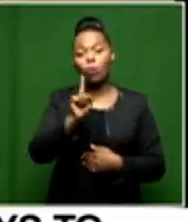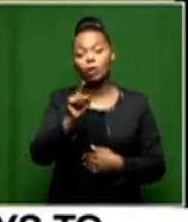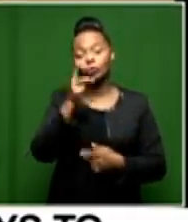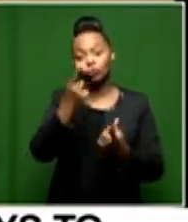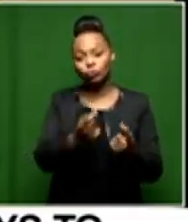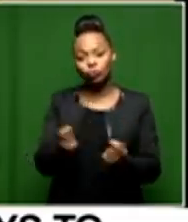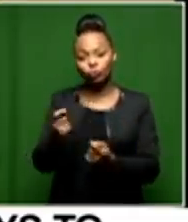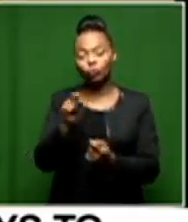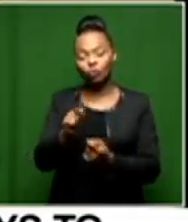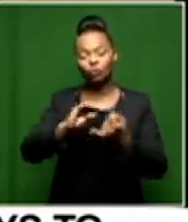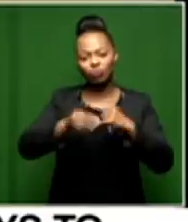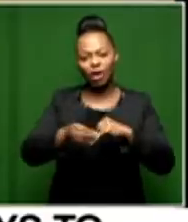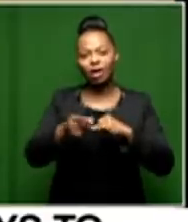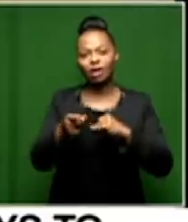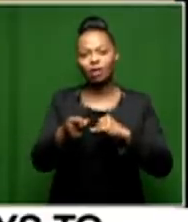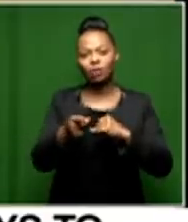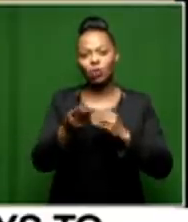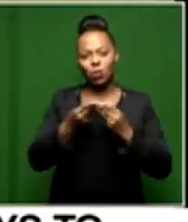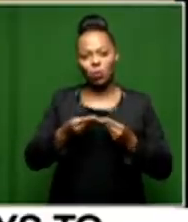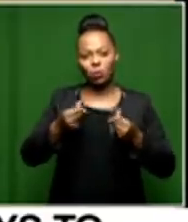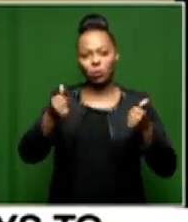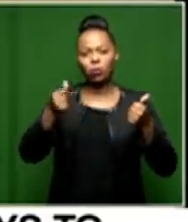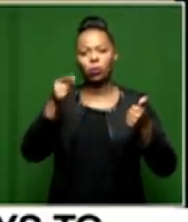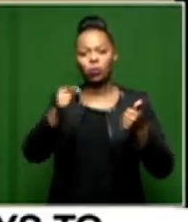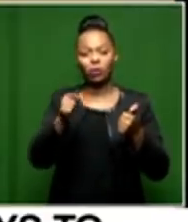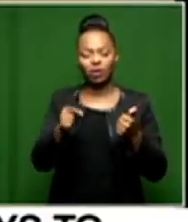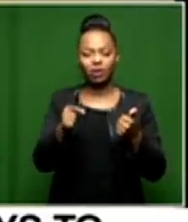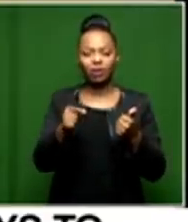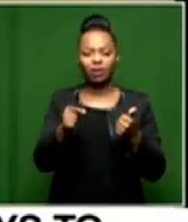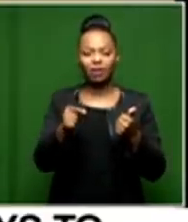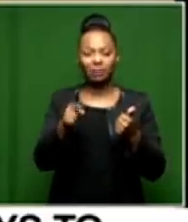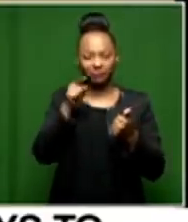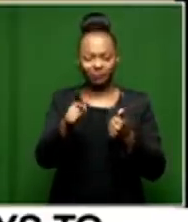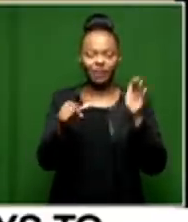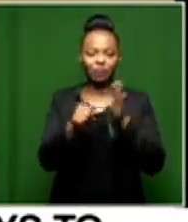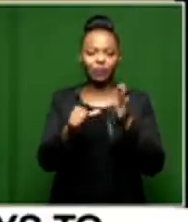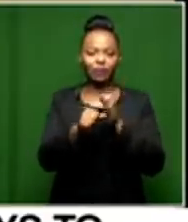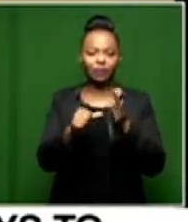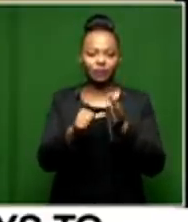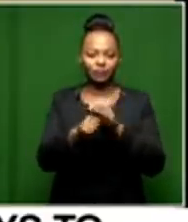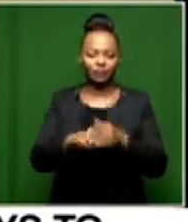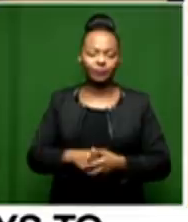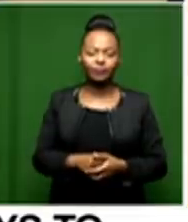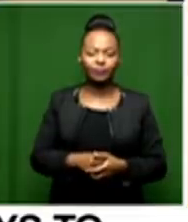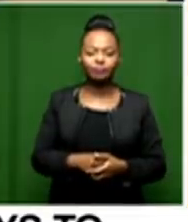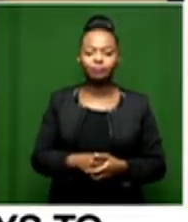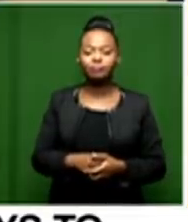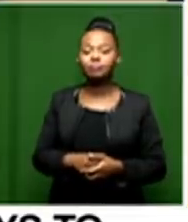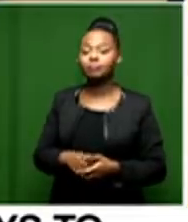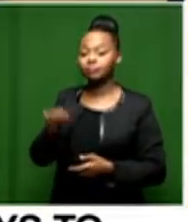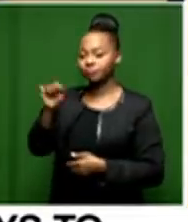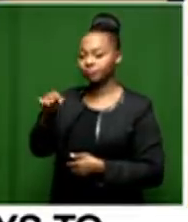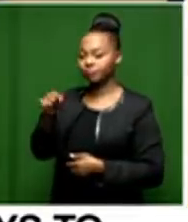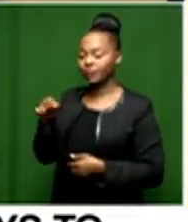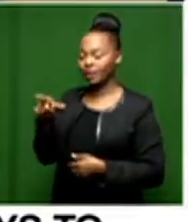to try to overcome that, the rehab, which is vitally important. Yeah, that is a big thing,